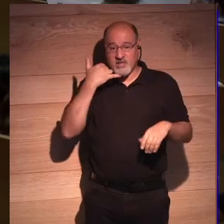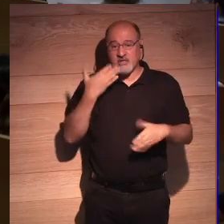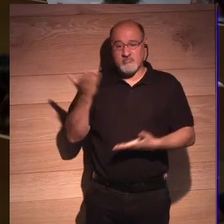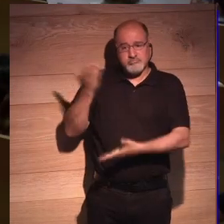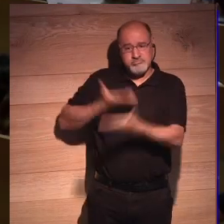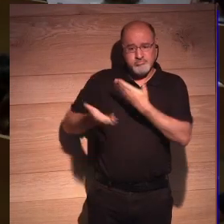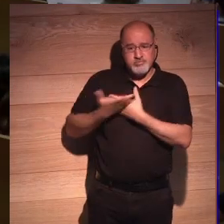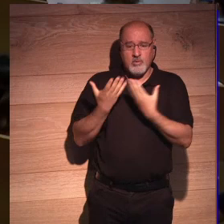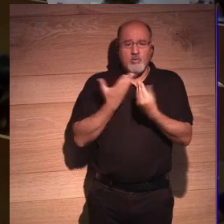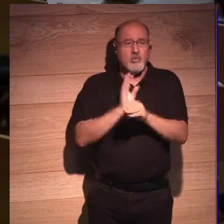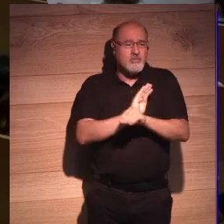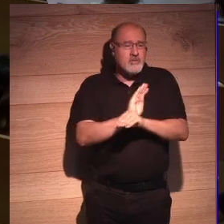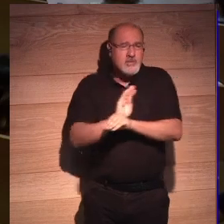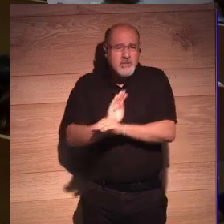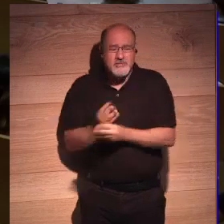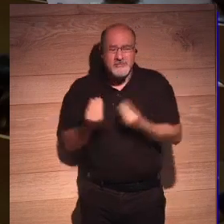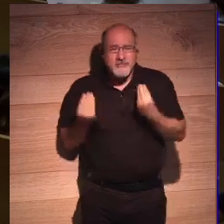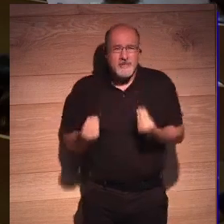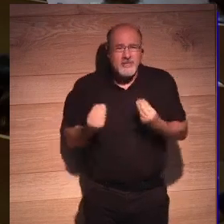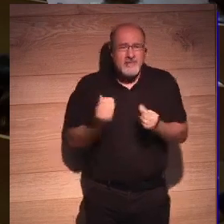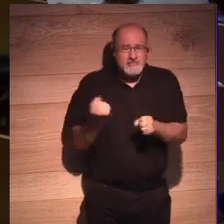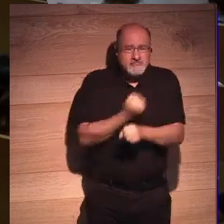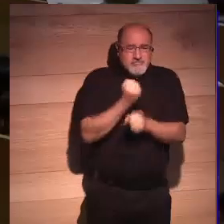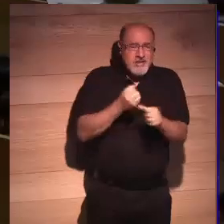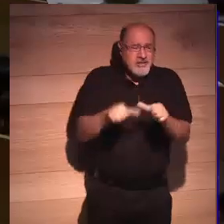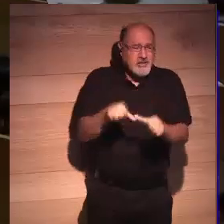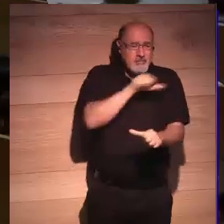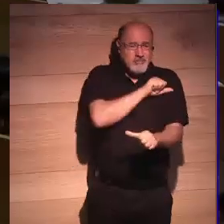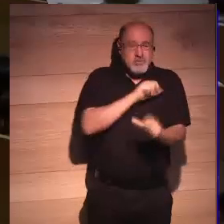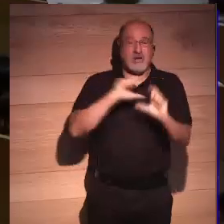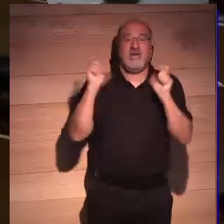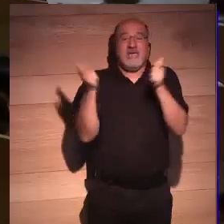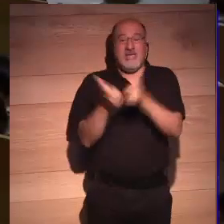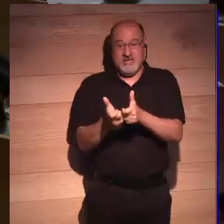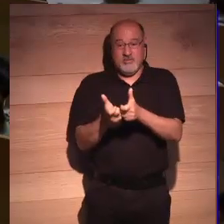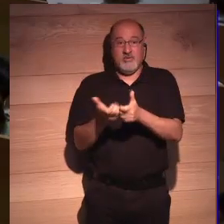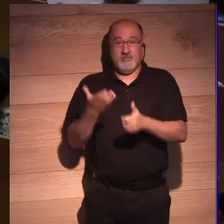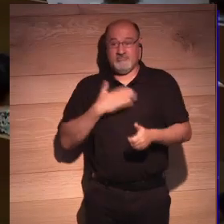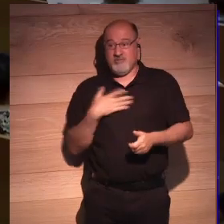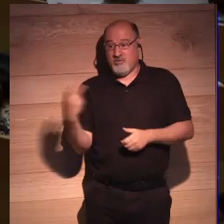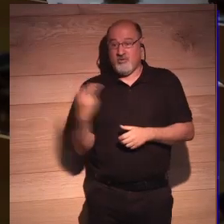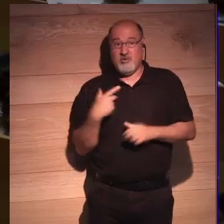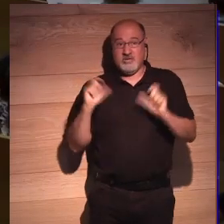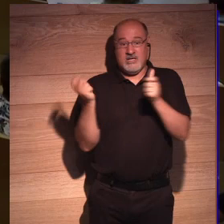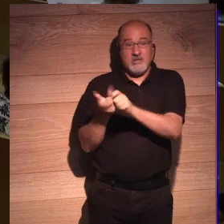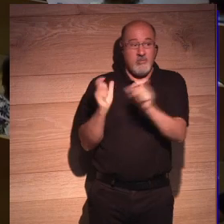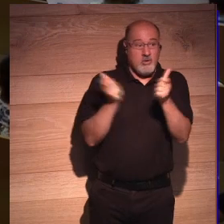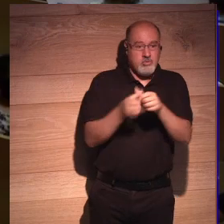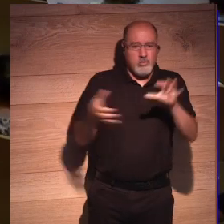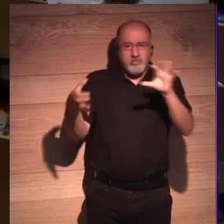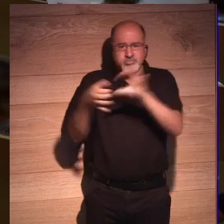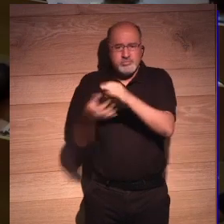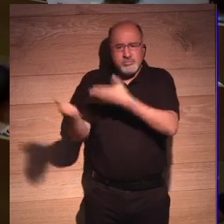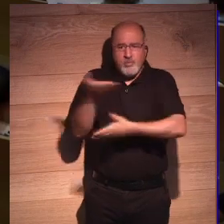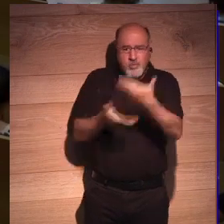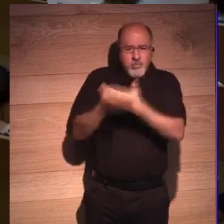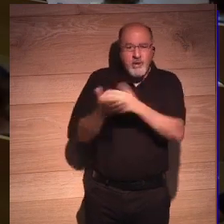foundation team. They work so careful for so long with our team to prepare this